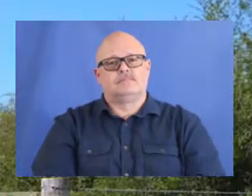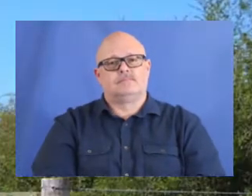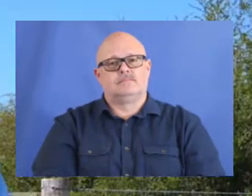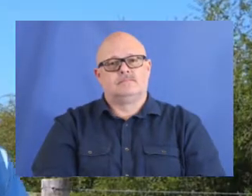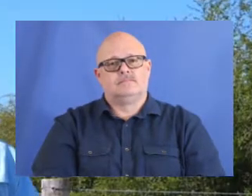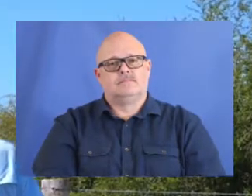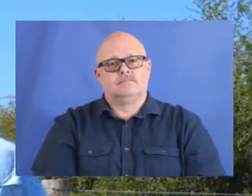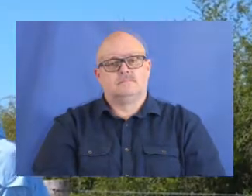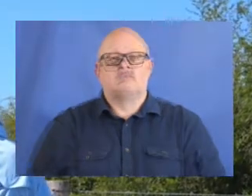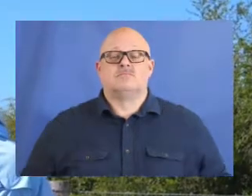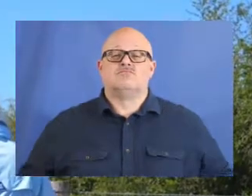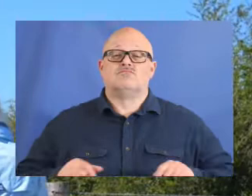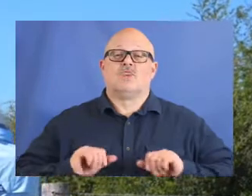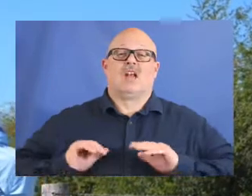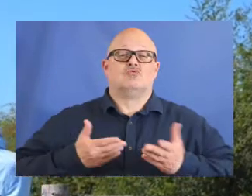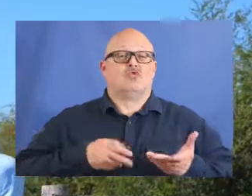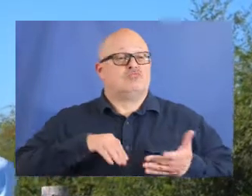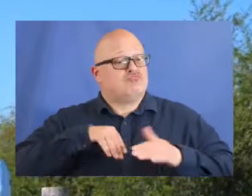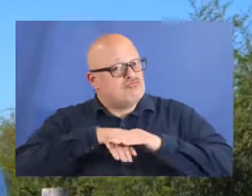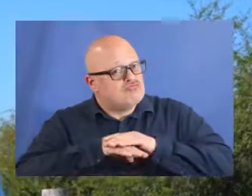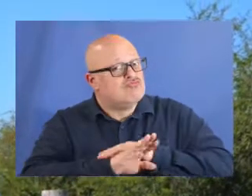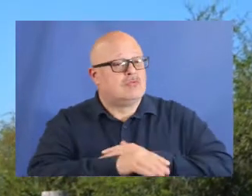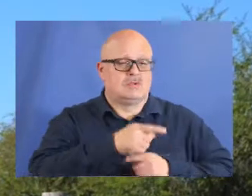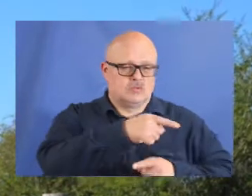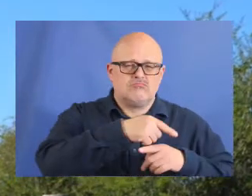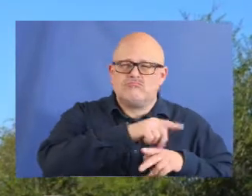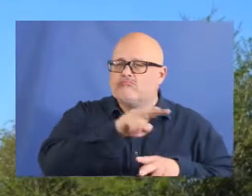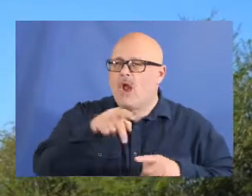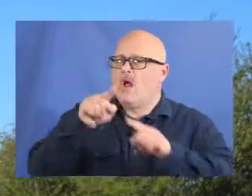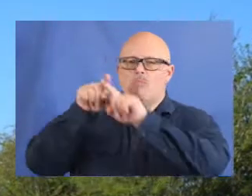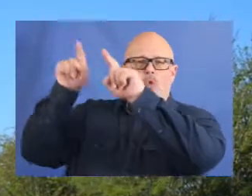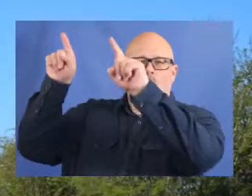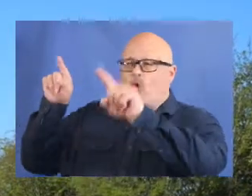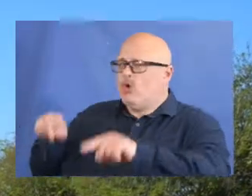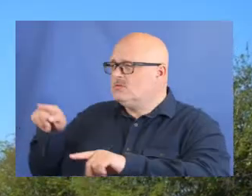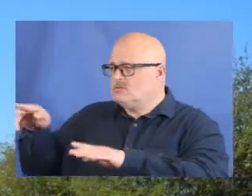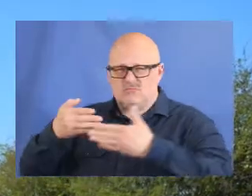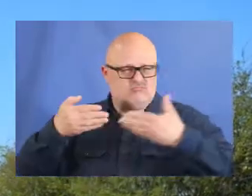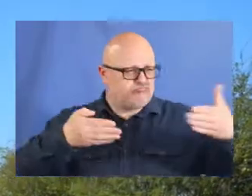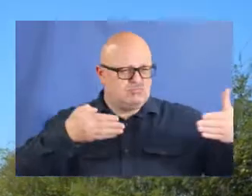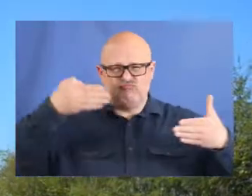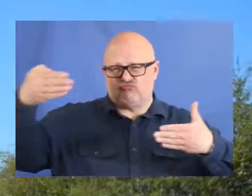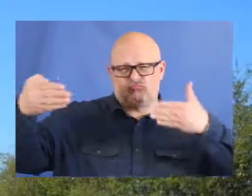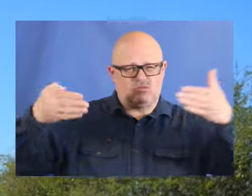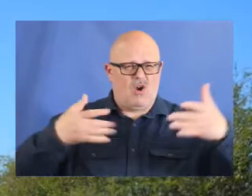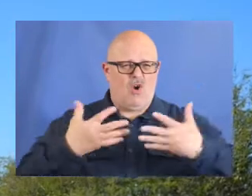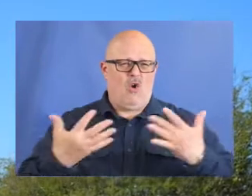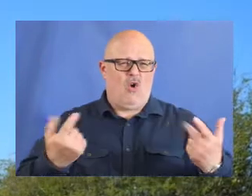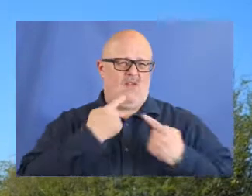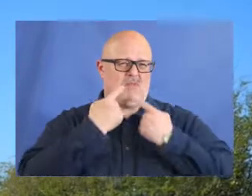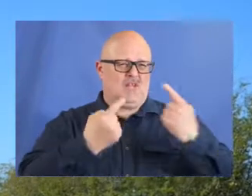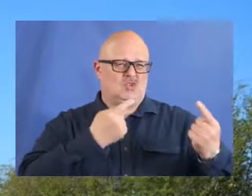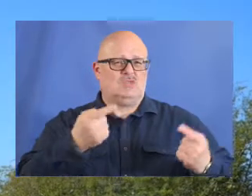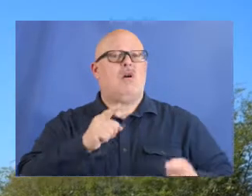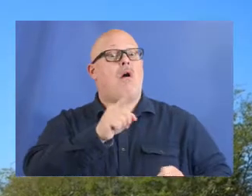Each trail is clearly marked on the boards located at the entrances. The reserve leaflet featuring